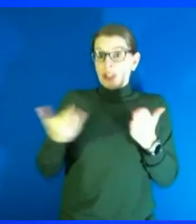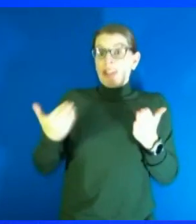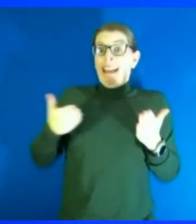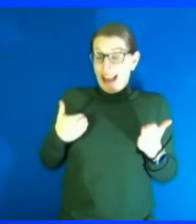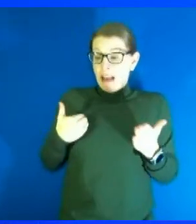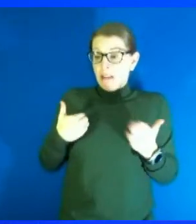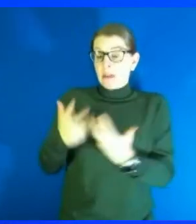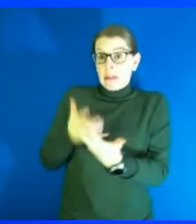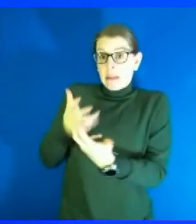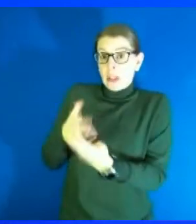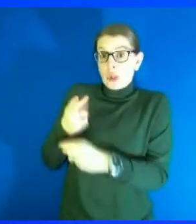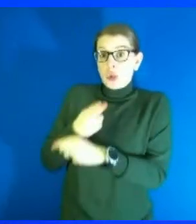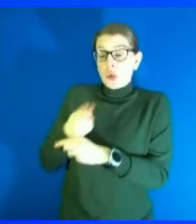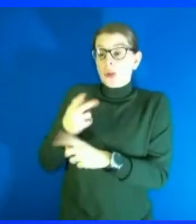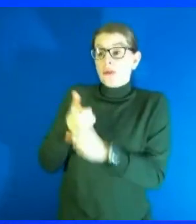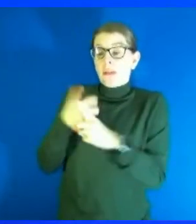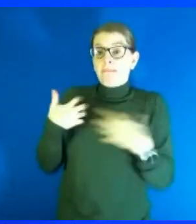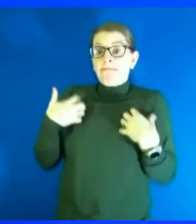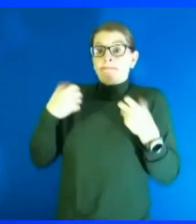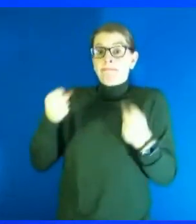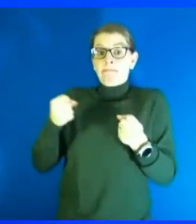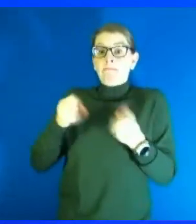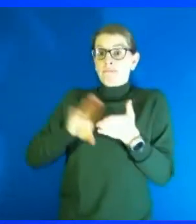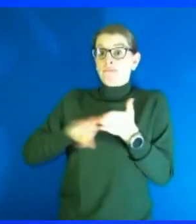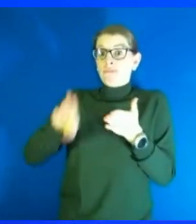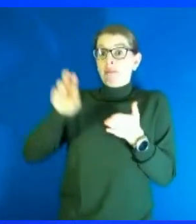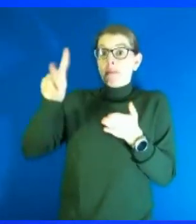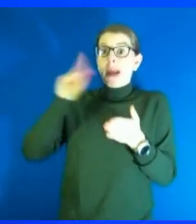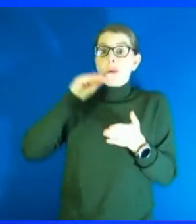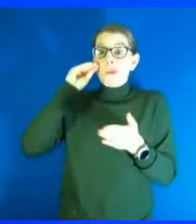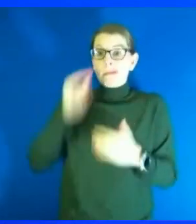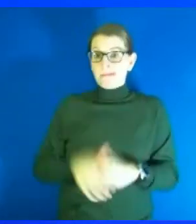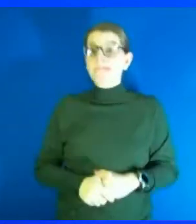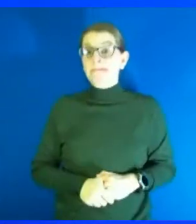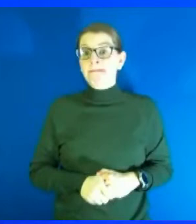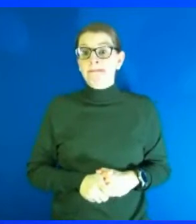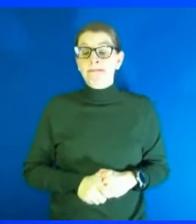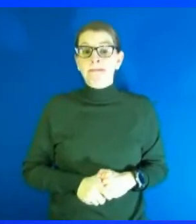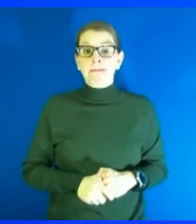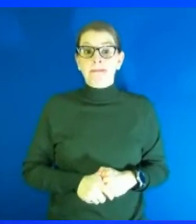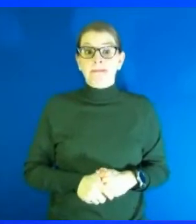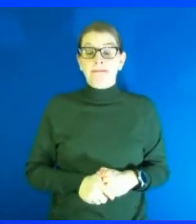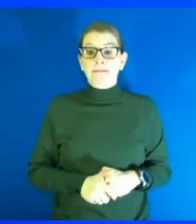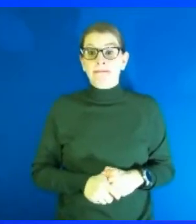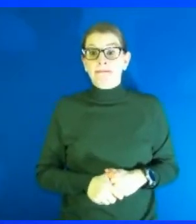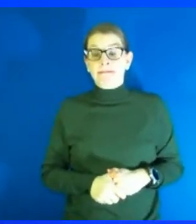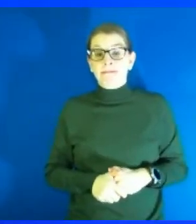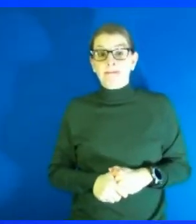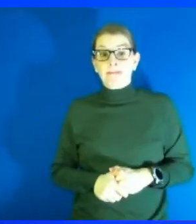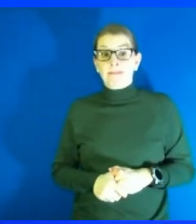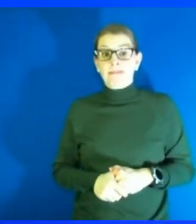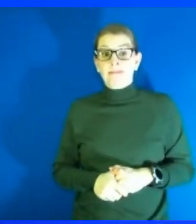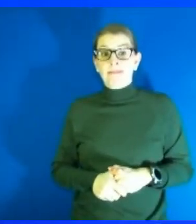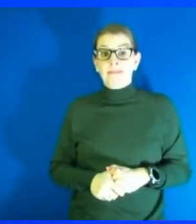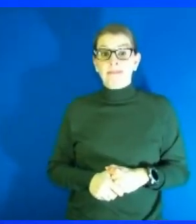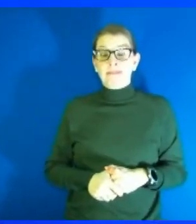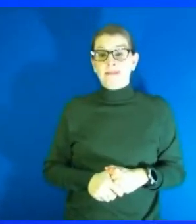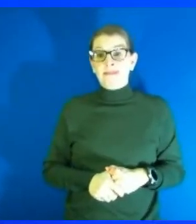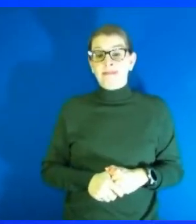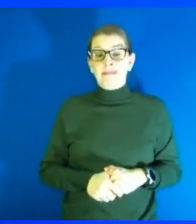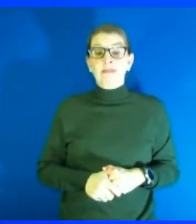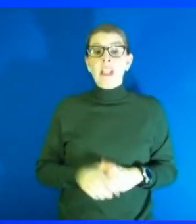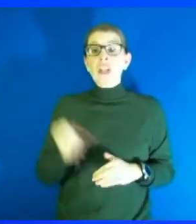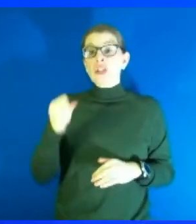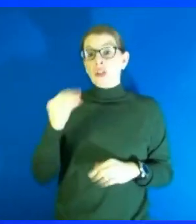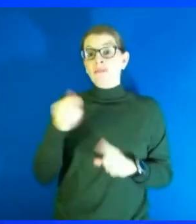to use to get you better, get you what you need in order to walk out that door healthy again. And so you can